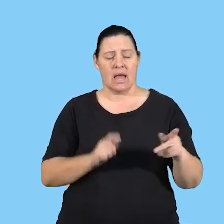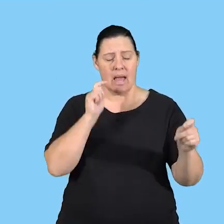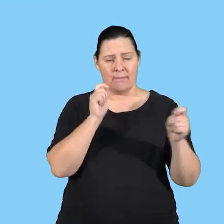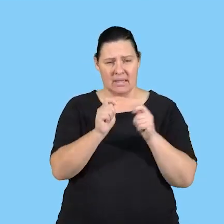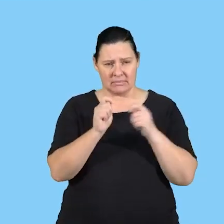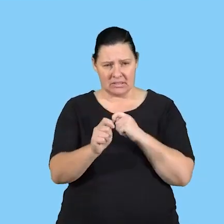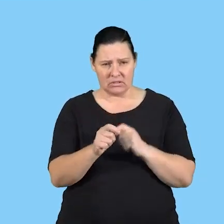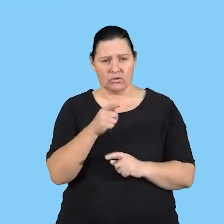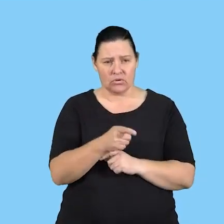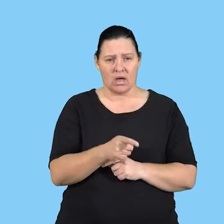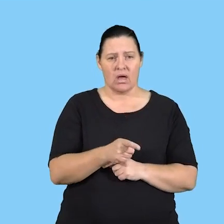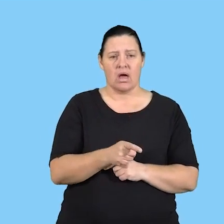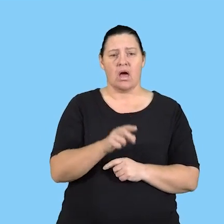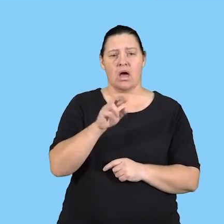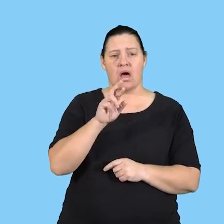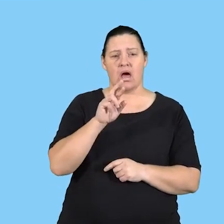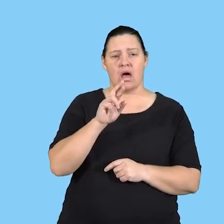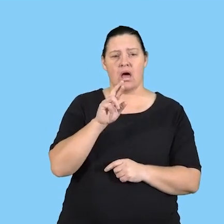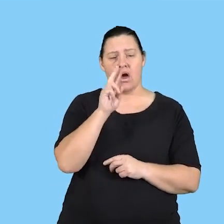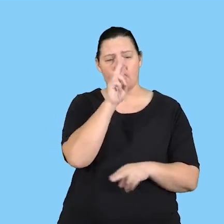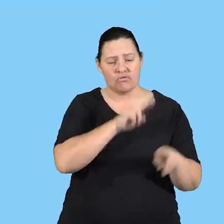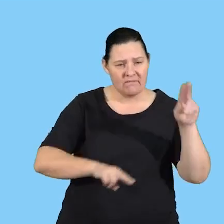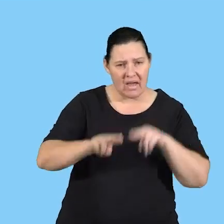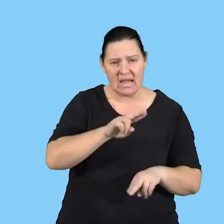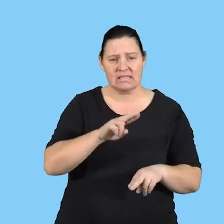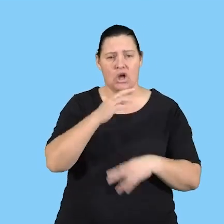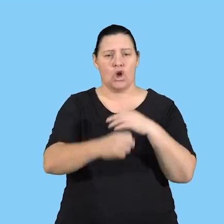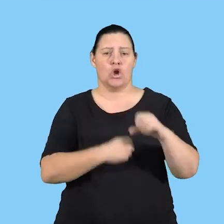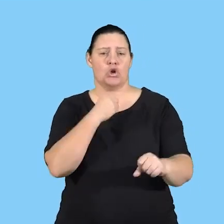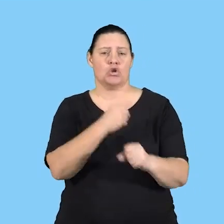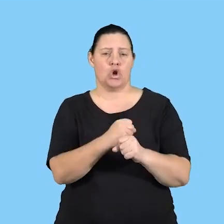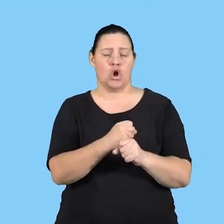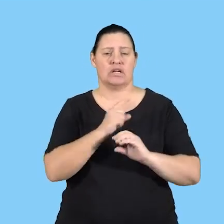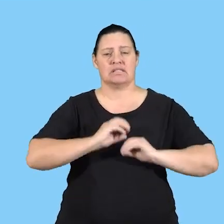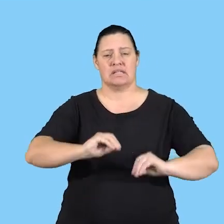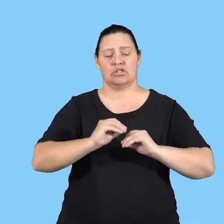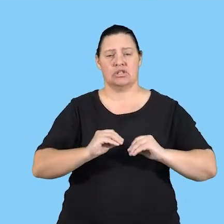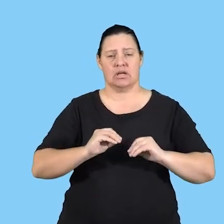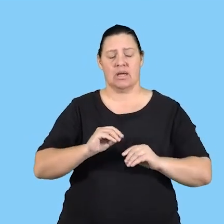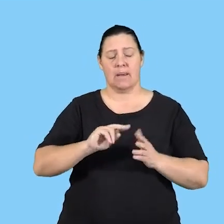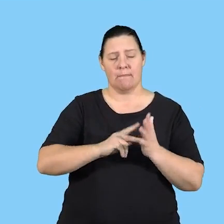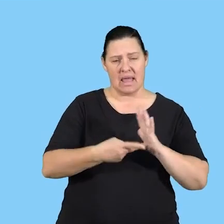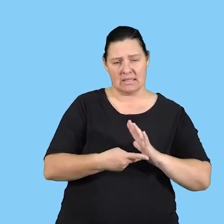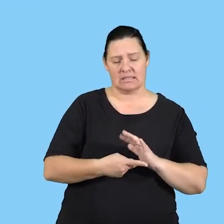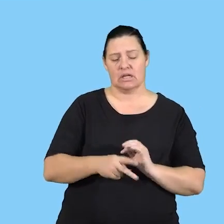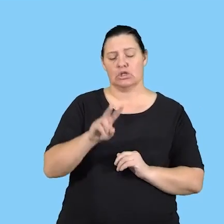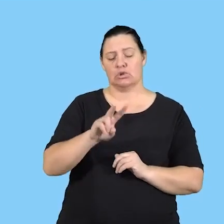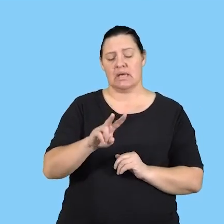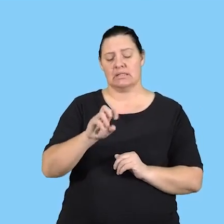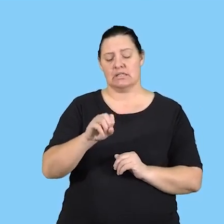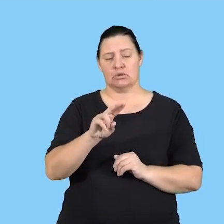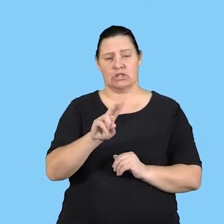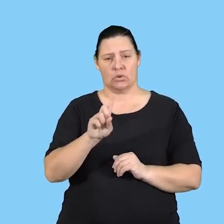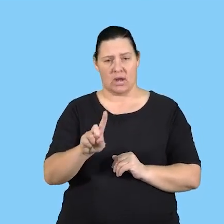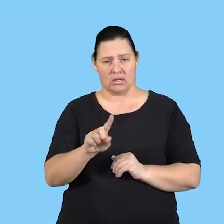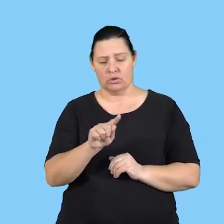the amendments to the revised annual teaching plans of 2021